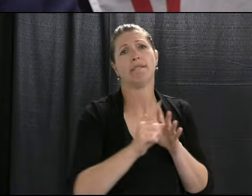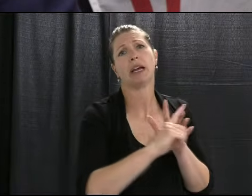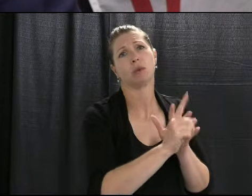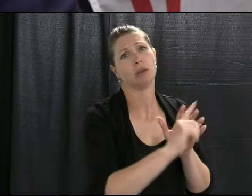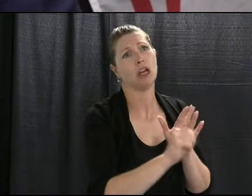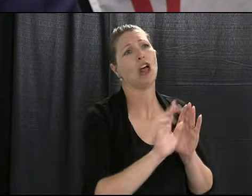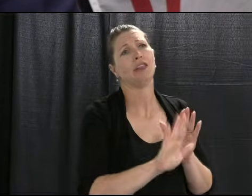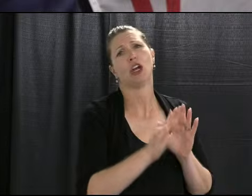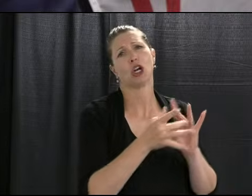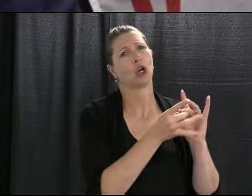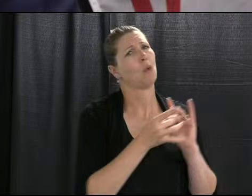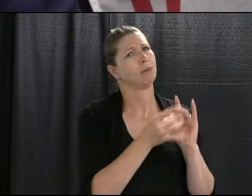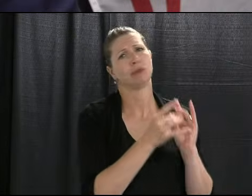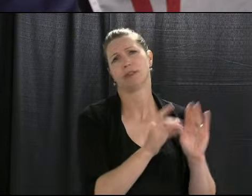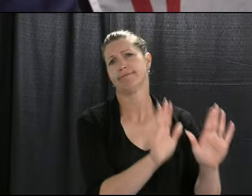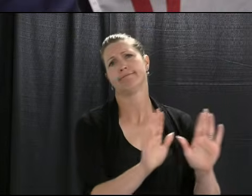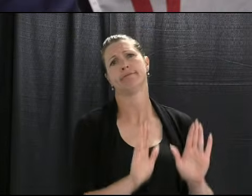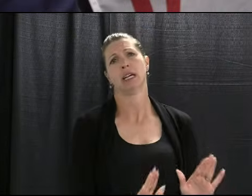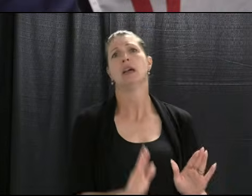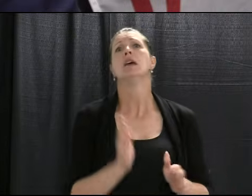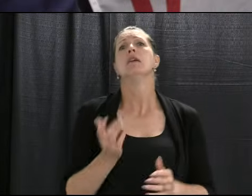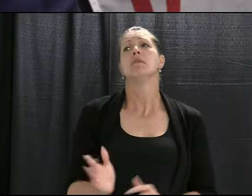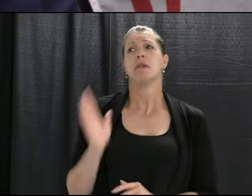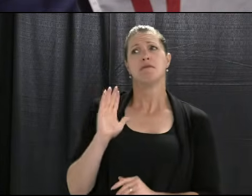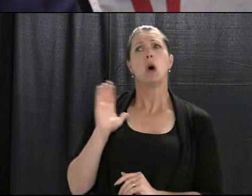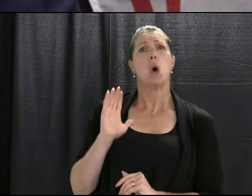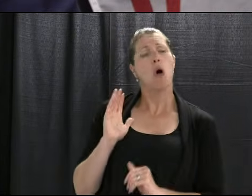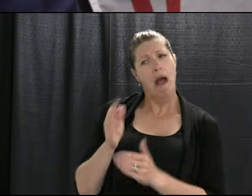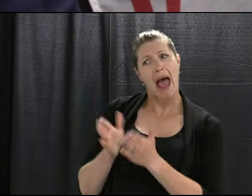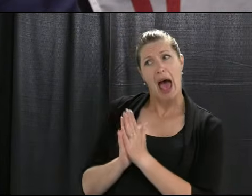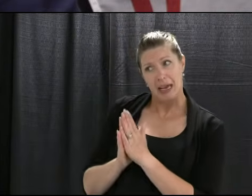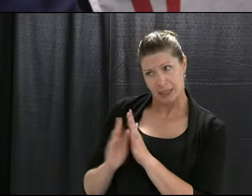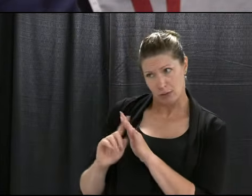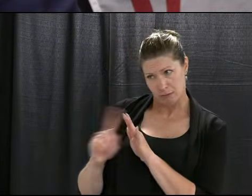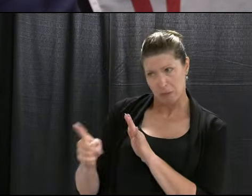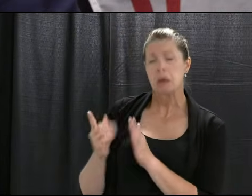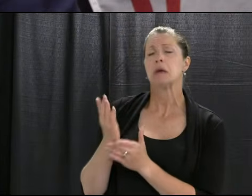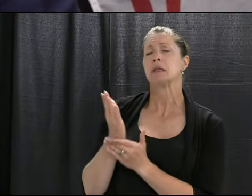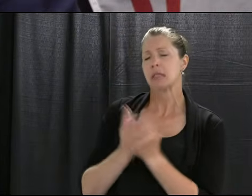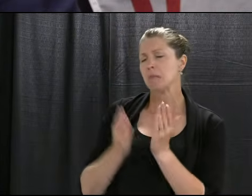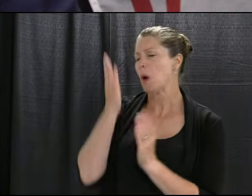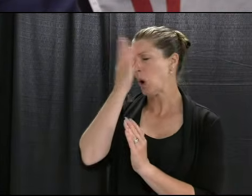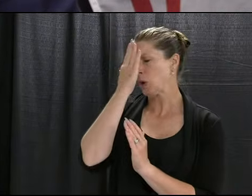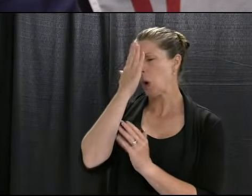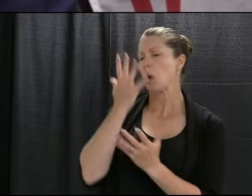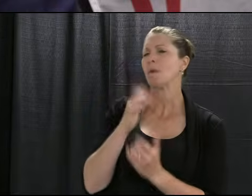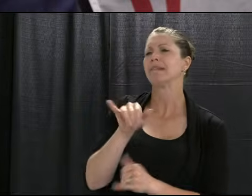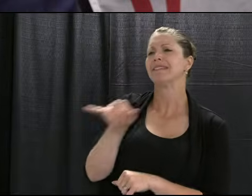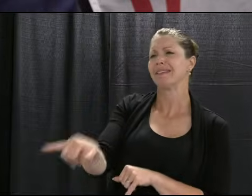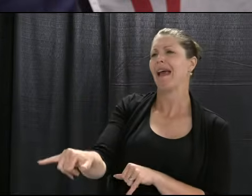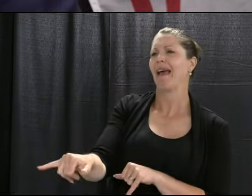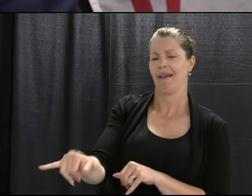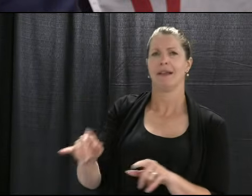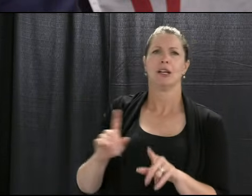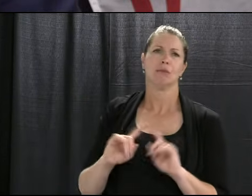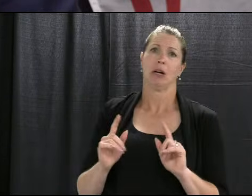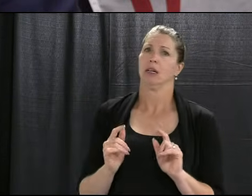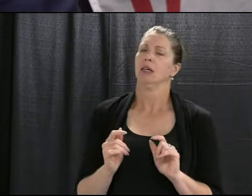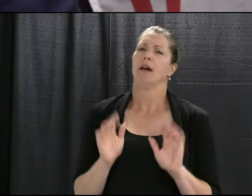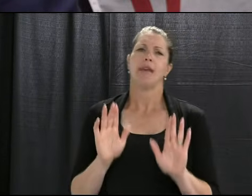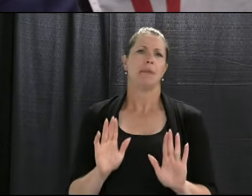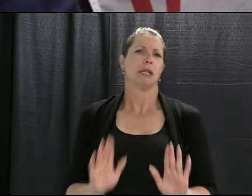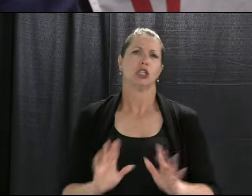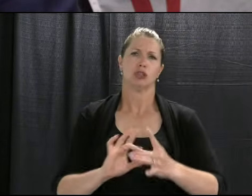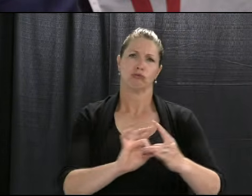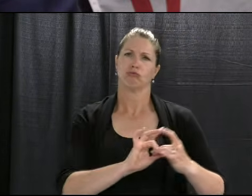in the past, when we're asking folks to leave, there's some that want to stay behind. We've seen tremendous cooperation this time,